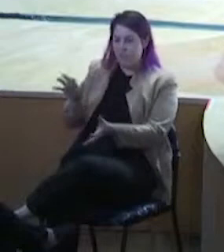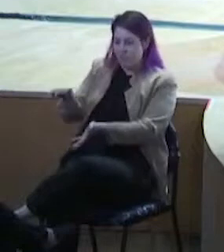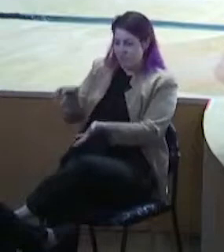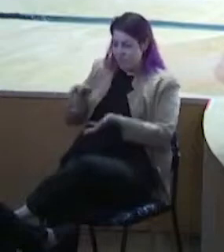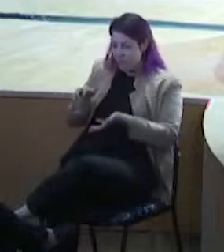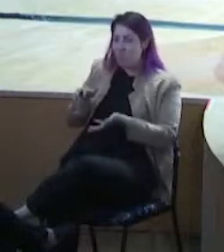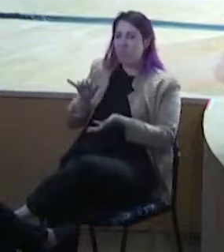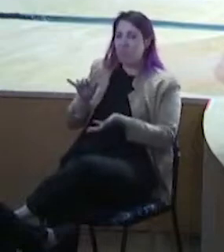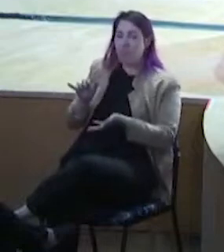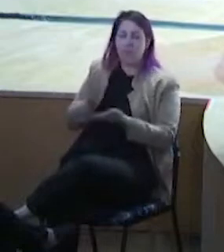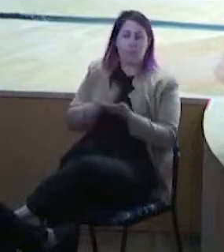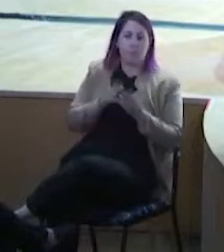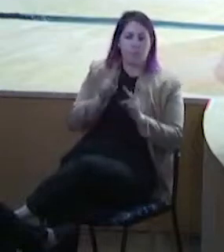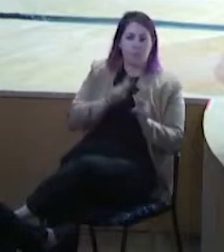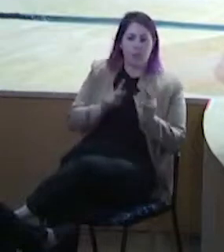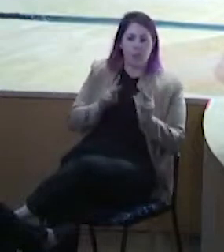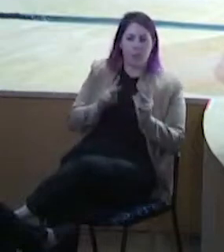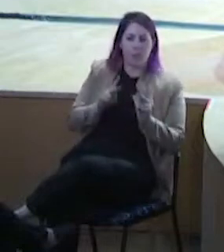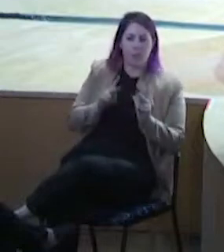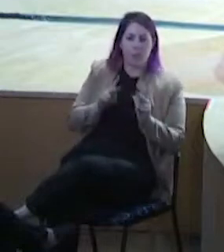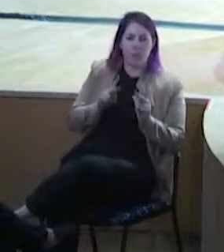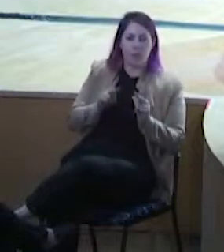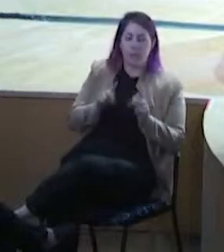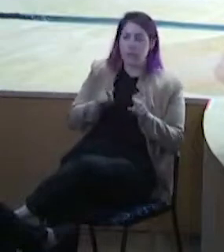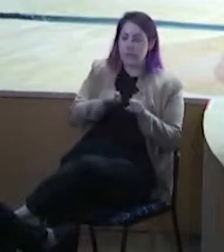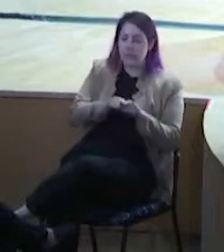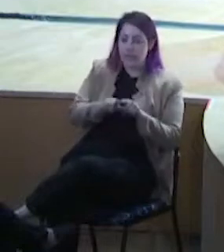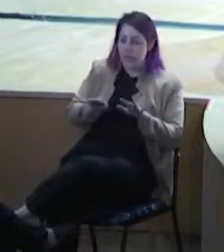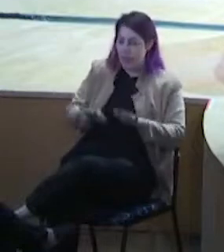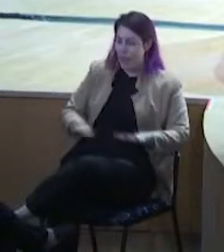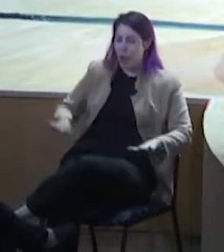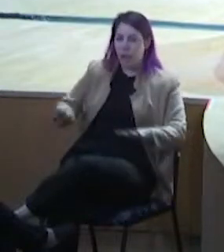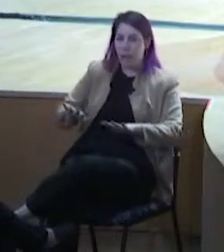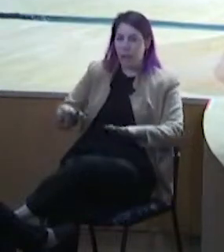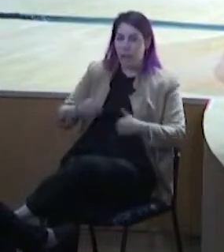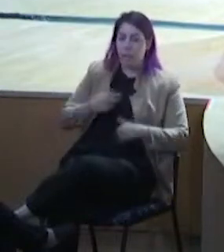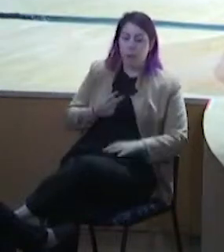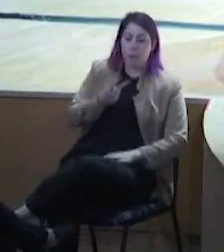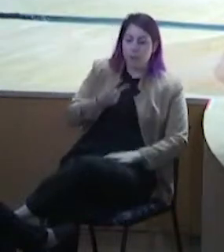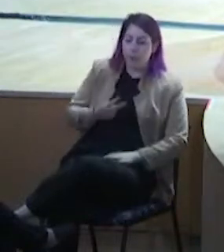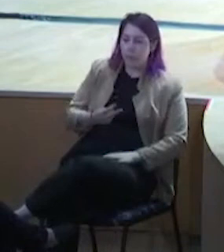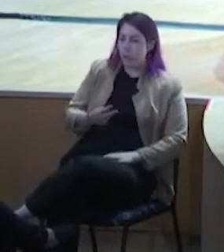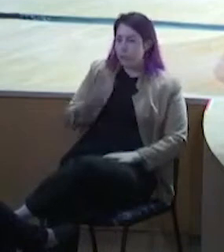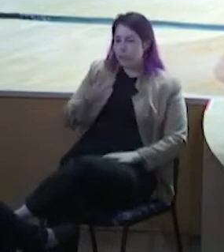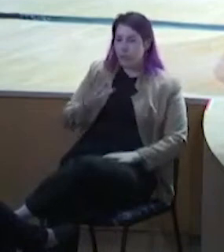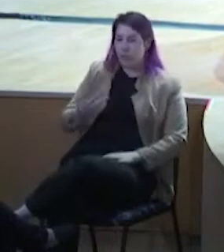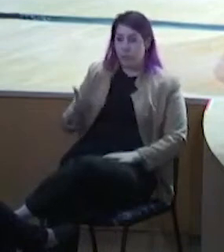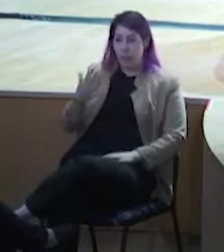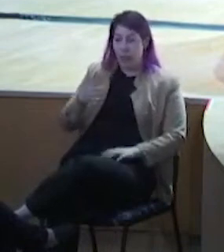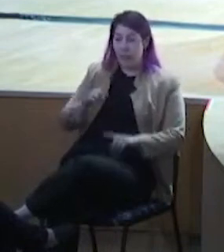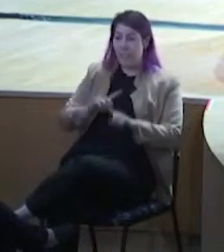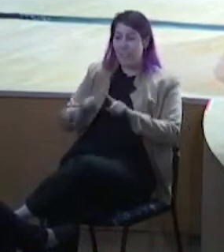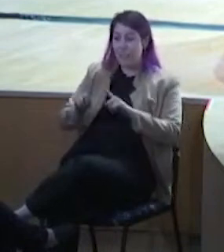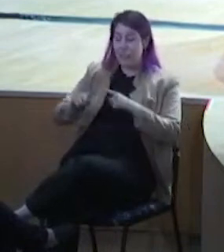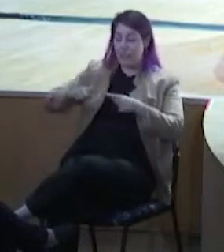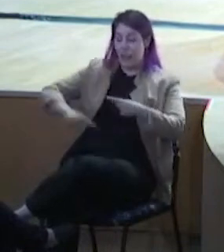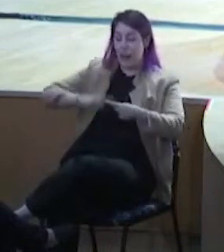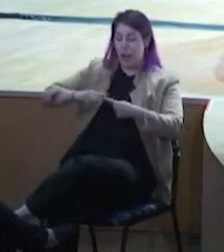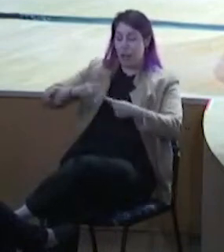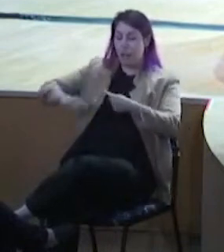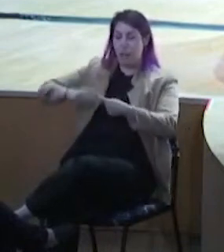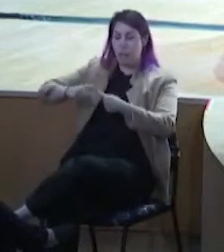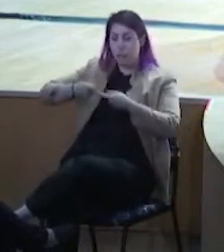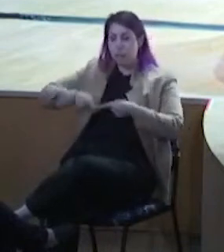people in the same plot of land can have 2, 3, even 5 different cycles a year,